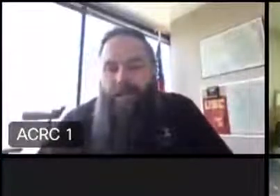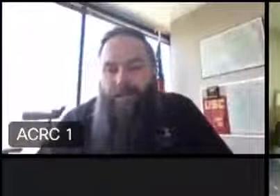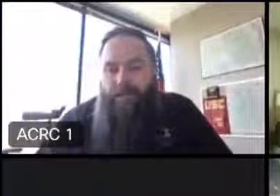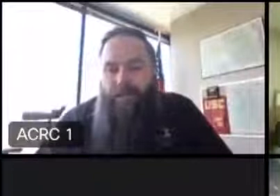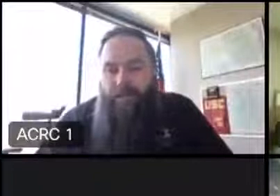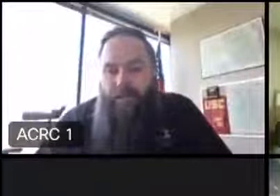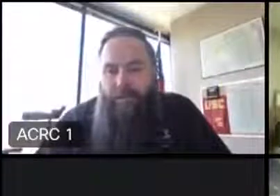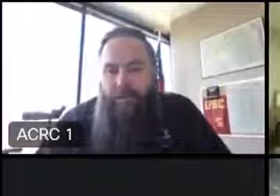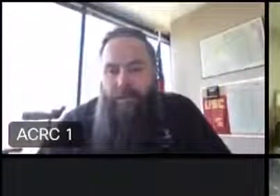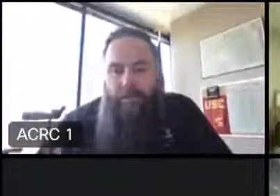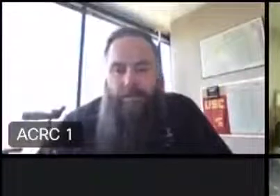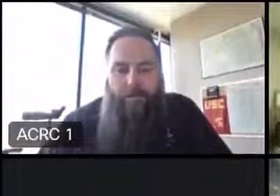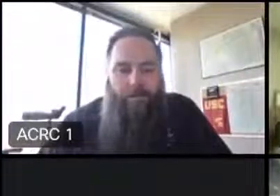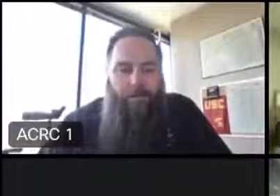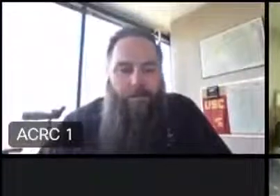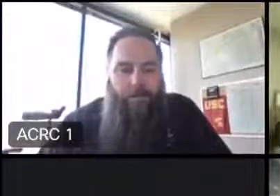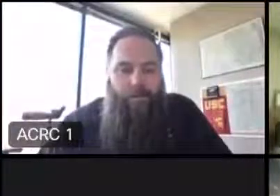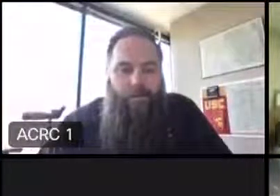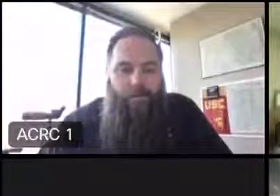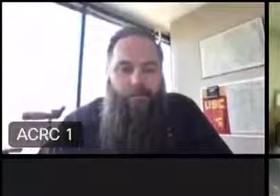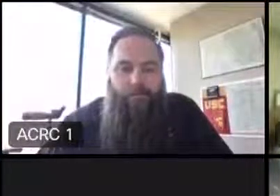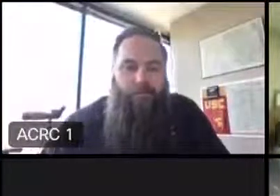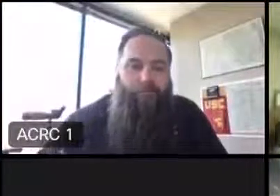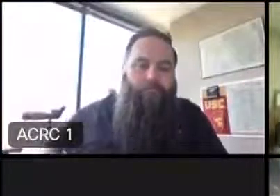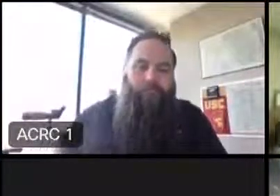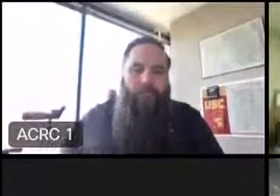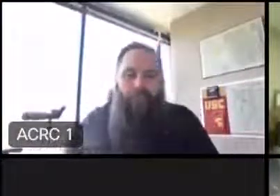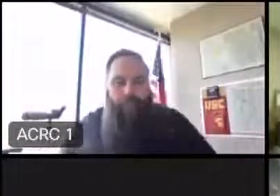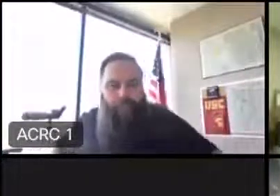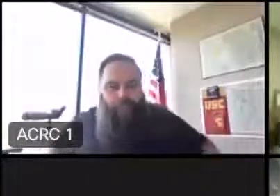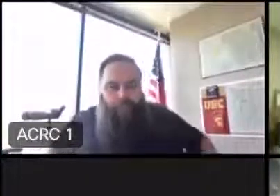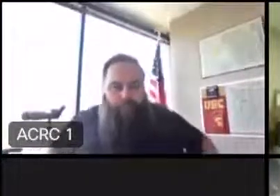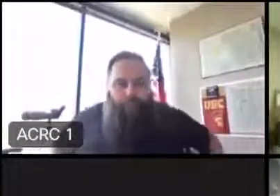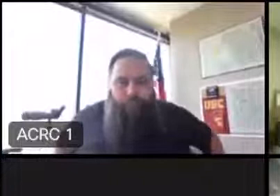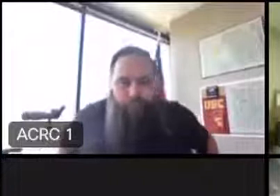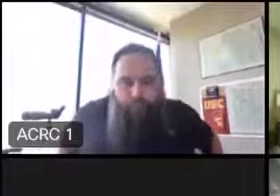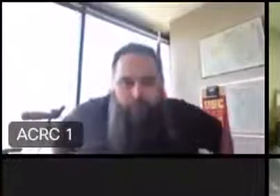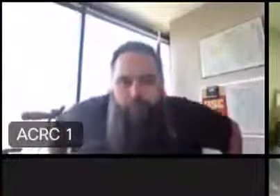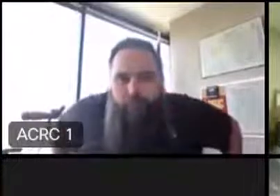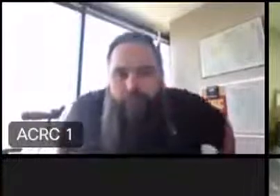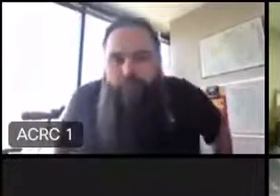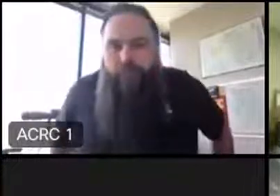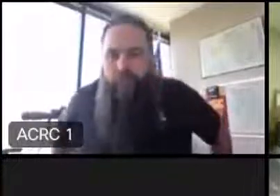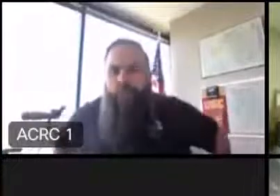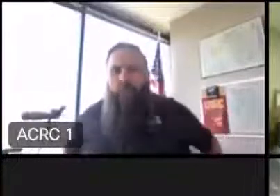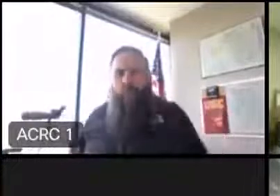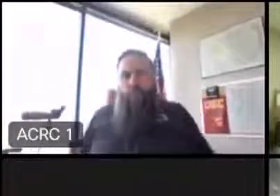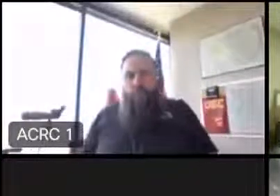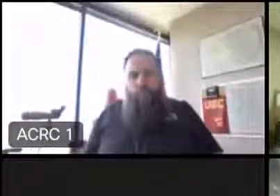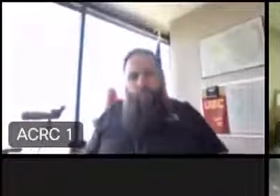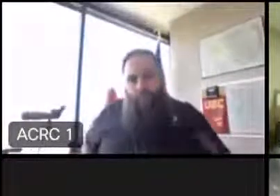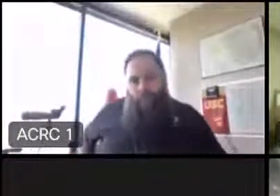area, the clients, etc.? Yeah, it has impacted clients. We had about 55